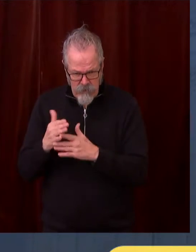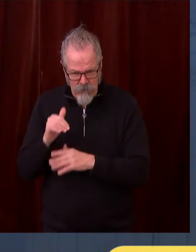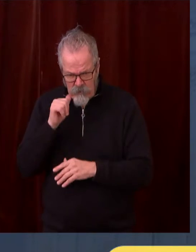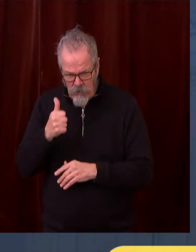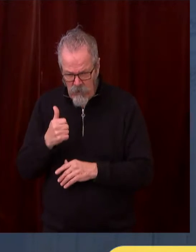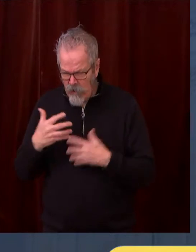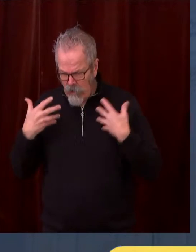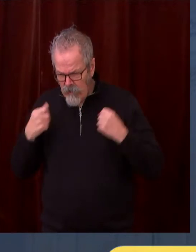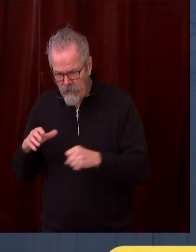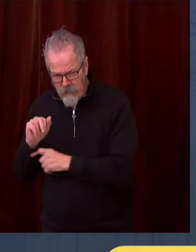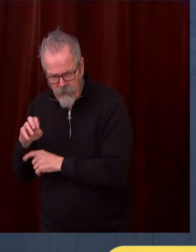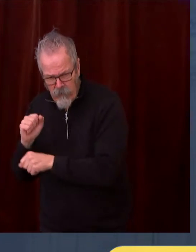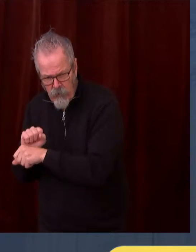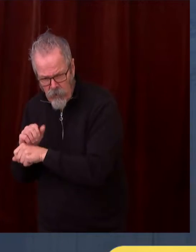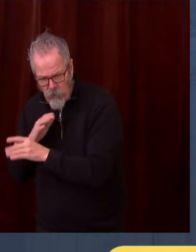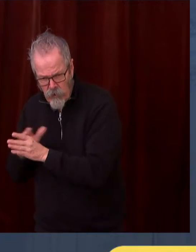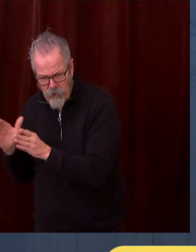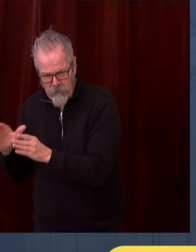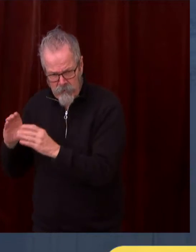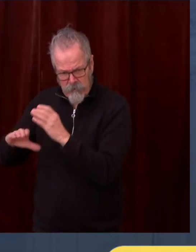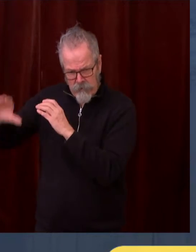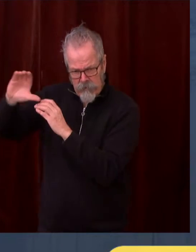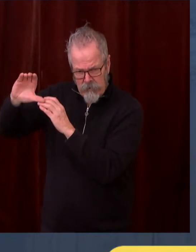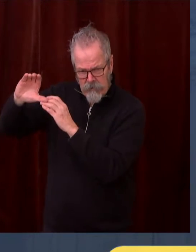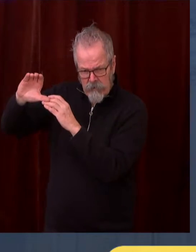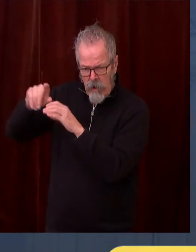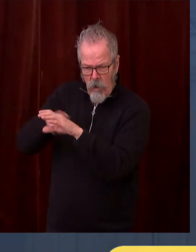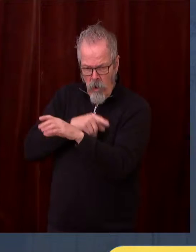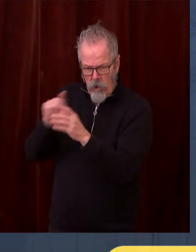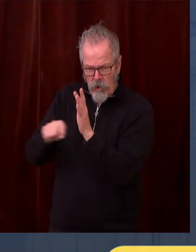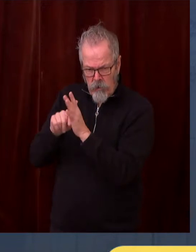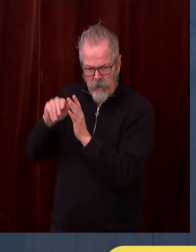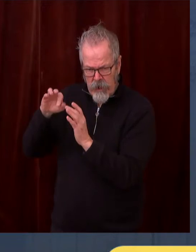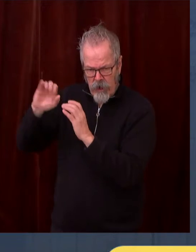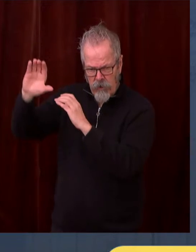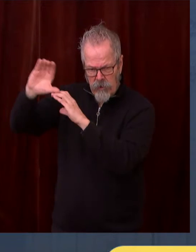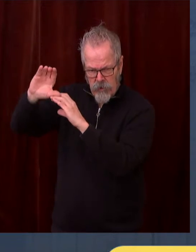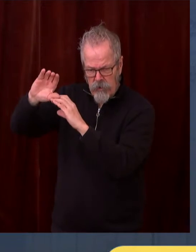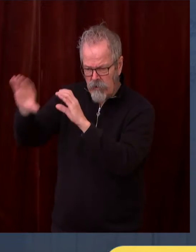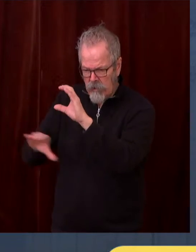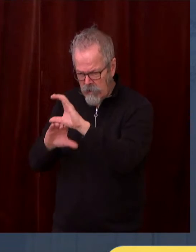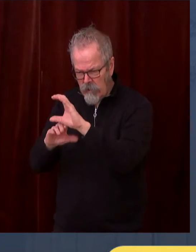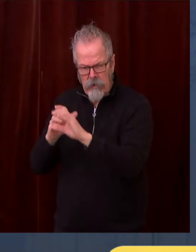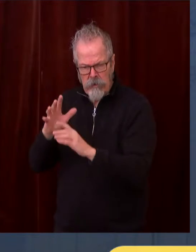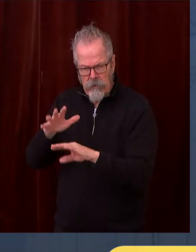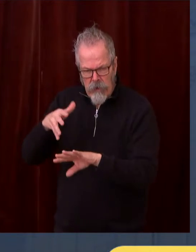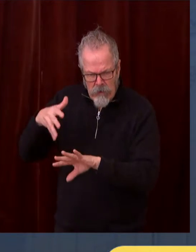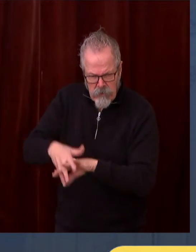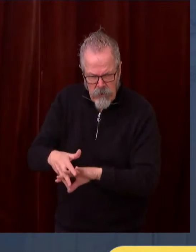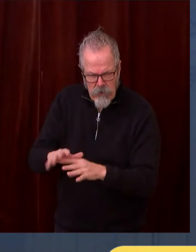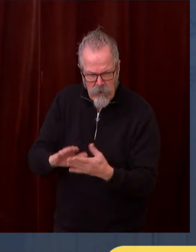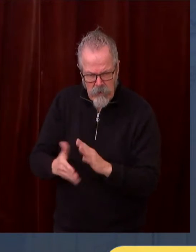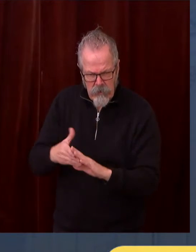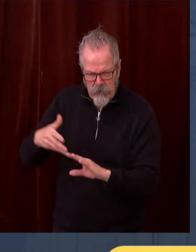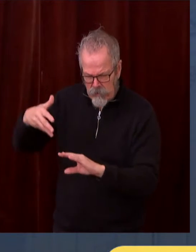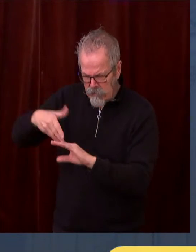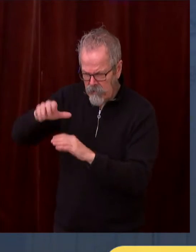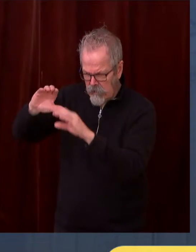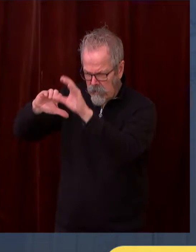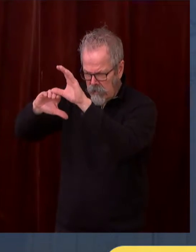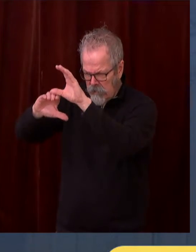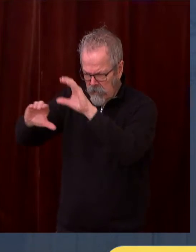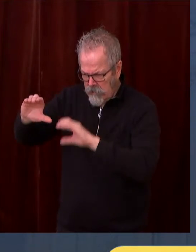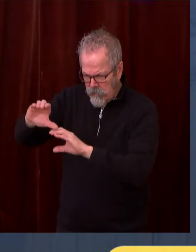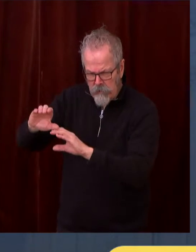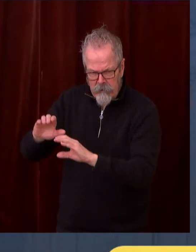Governor. Can I say preliminarily, because it's important, the number 300,000 isn't necessarily those who are at the highest risk. And what